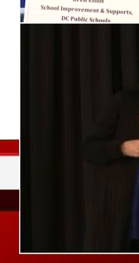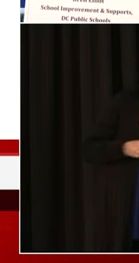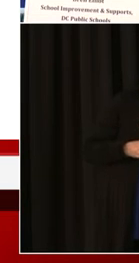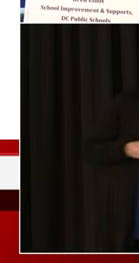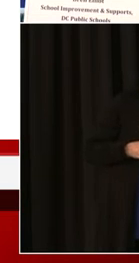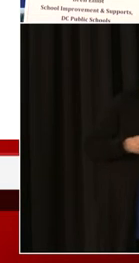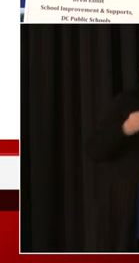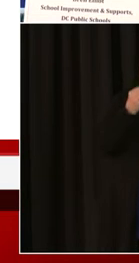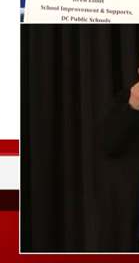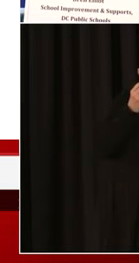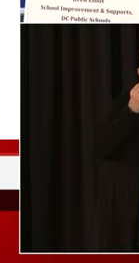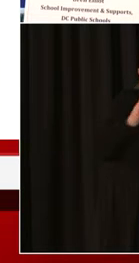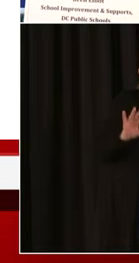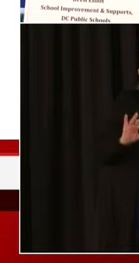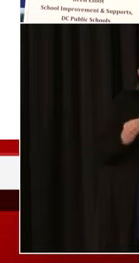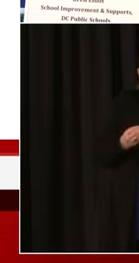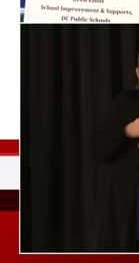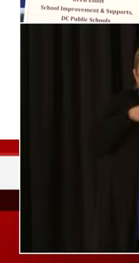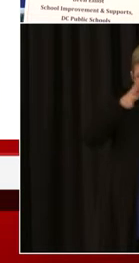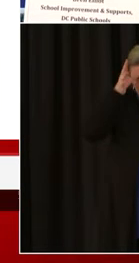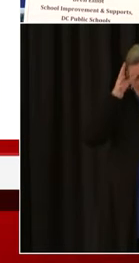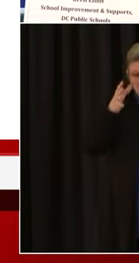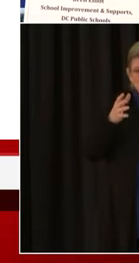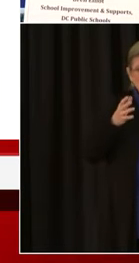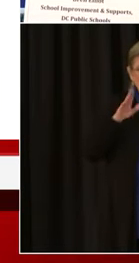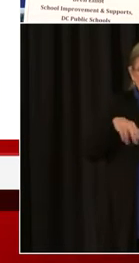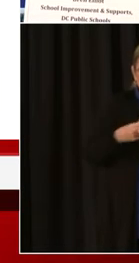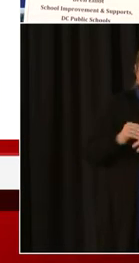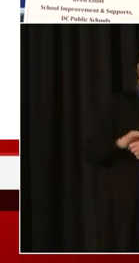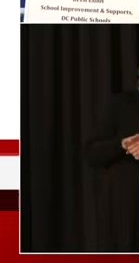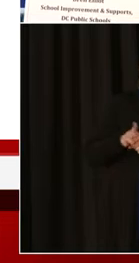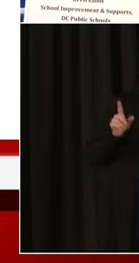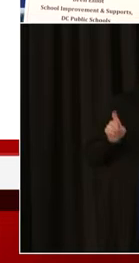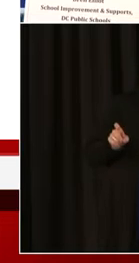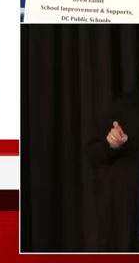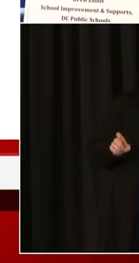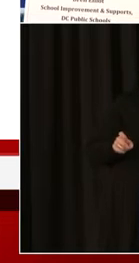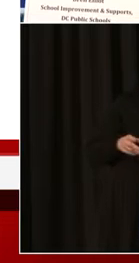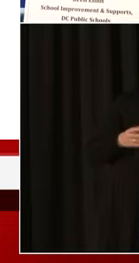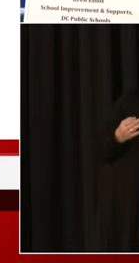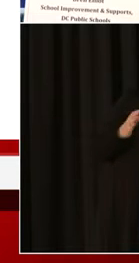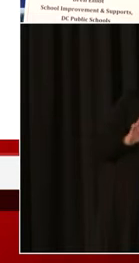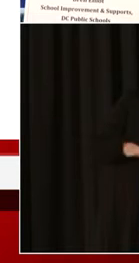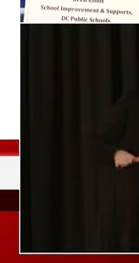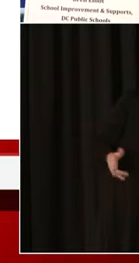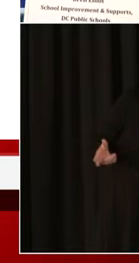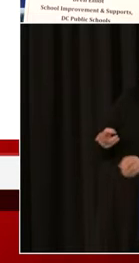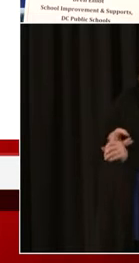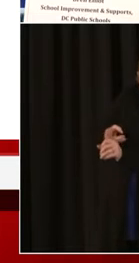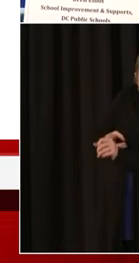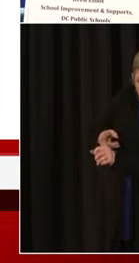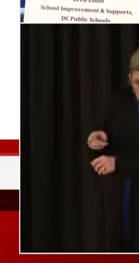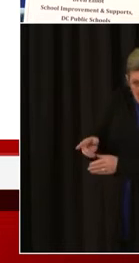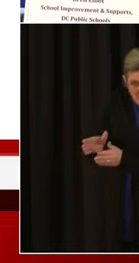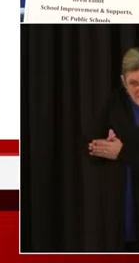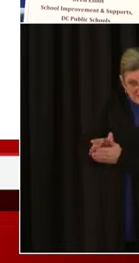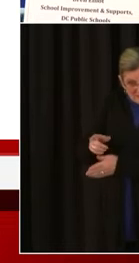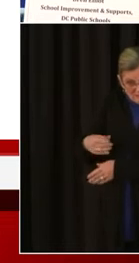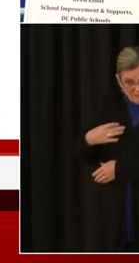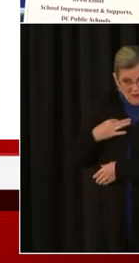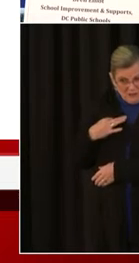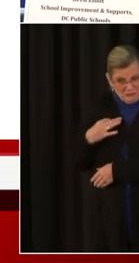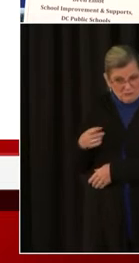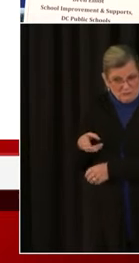our COVID testing processes that their students can participate in, and ask that they volunteer